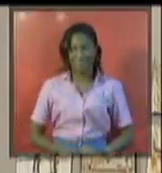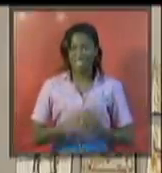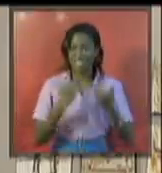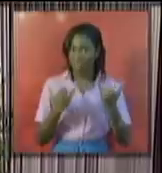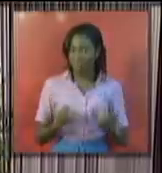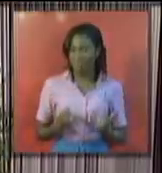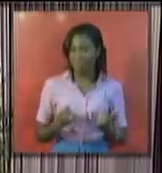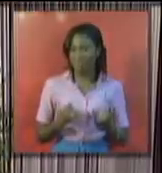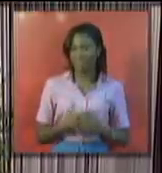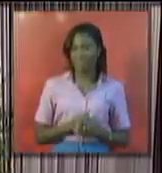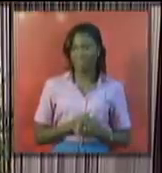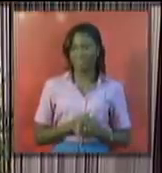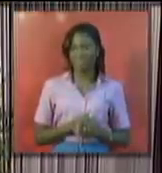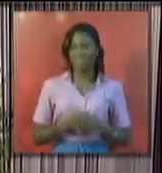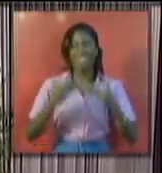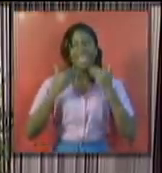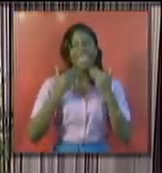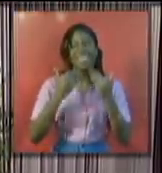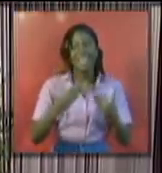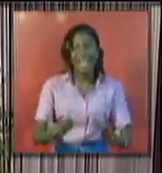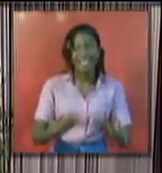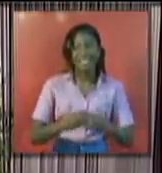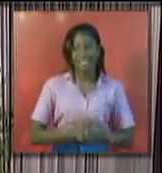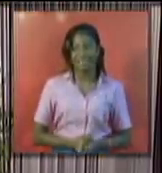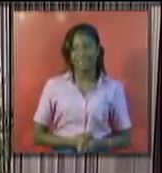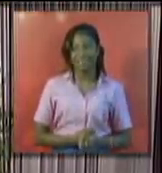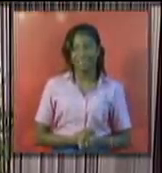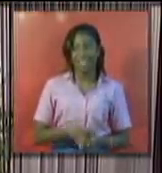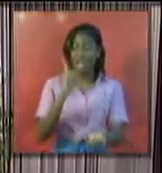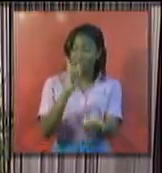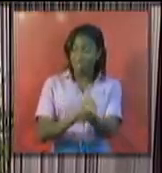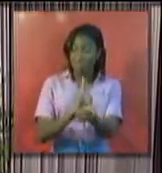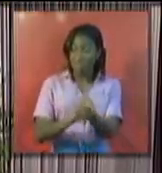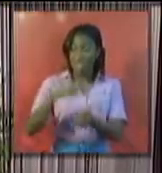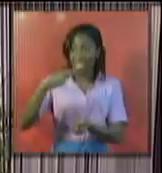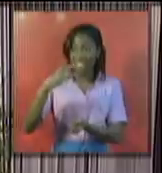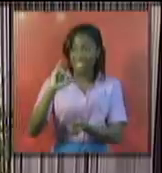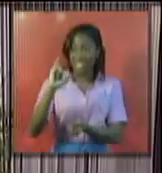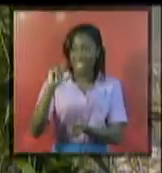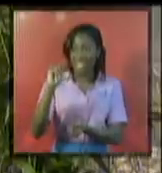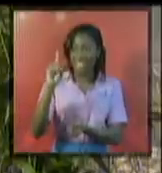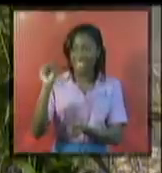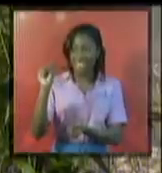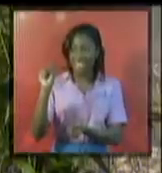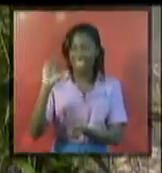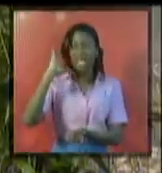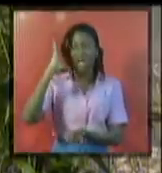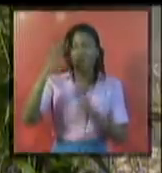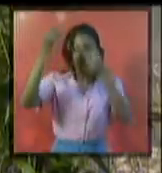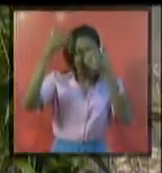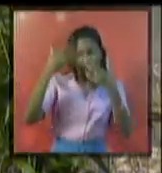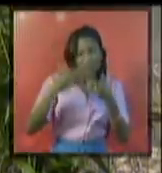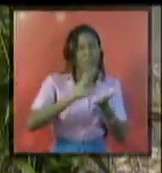to you. Thank you, Dr. Nandram. And Dr. Hines will now provide an update on our